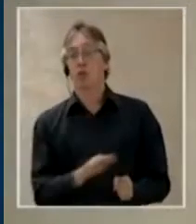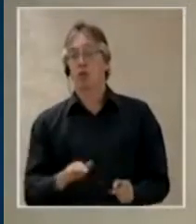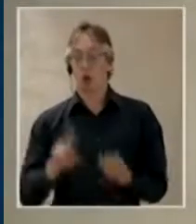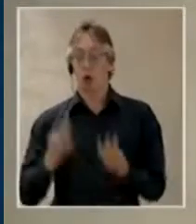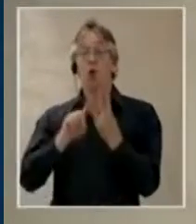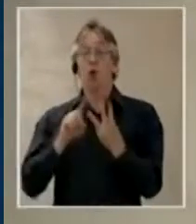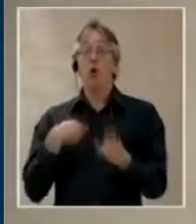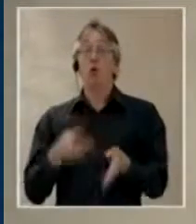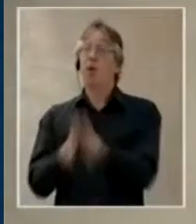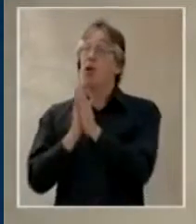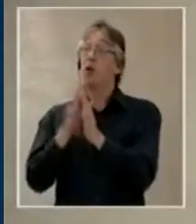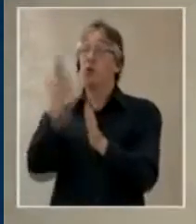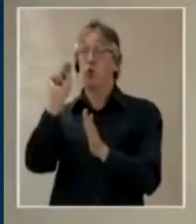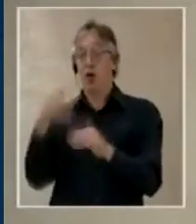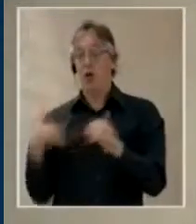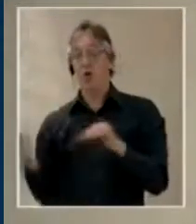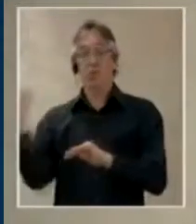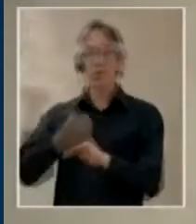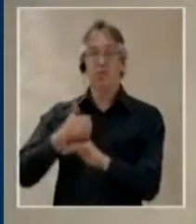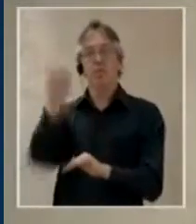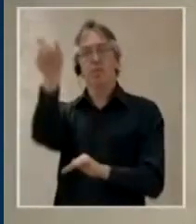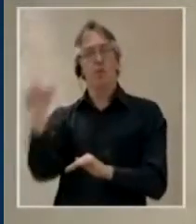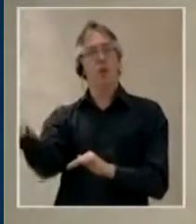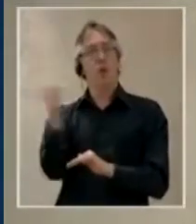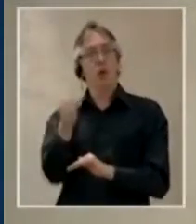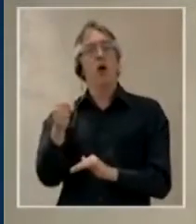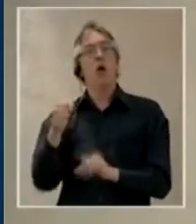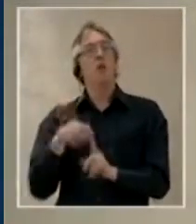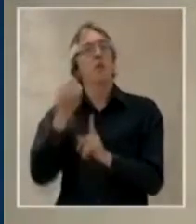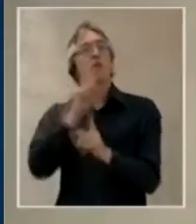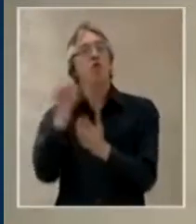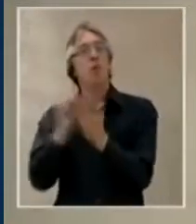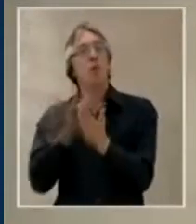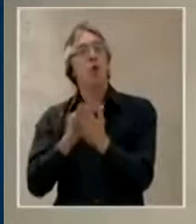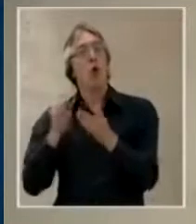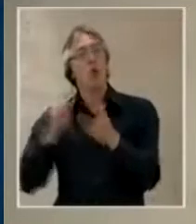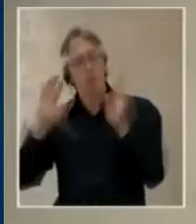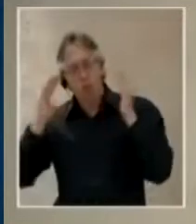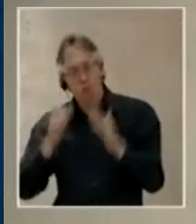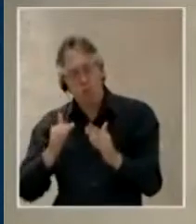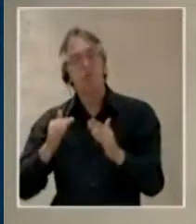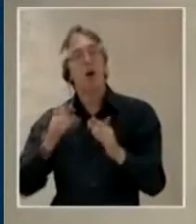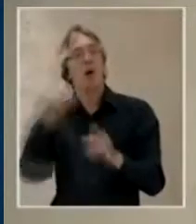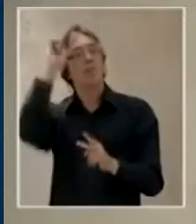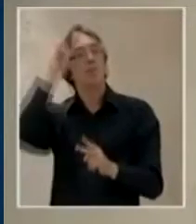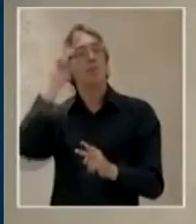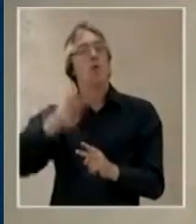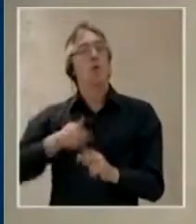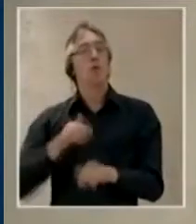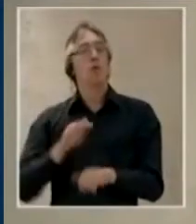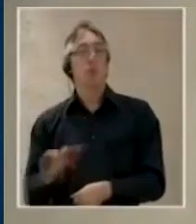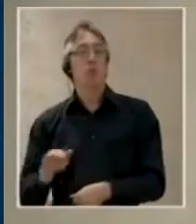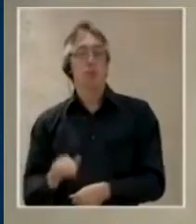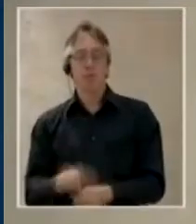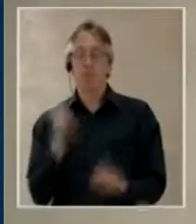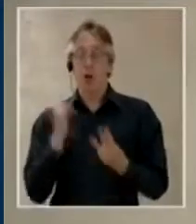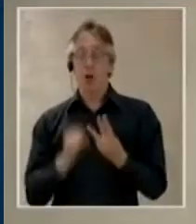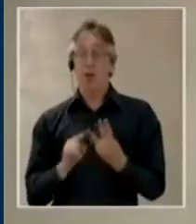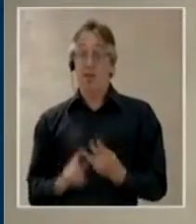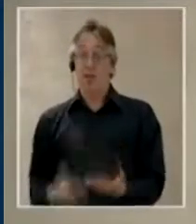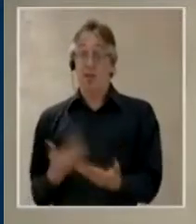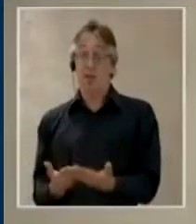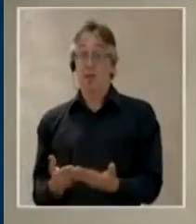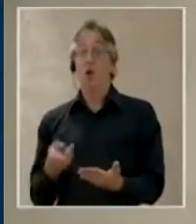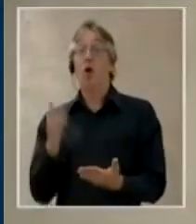a special rapporteur on human rights issues of Indigenous women and children. Finally, action should be taken to